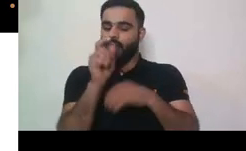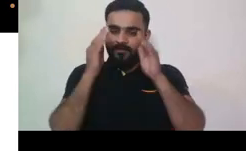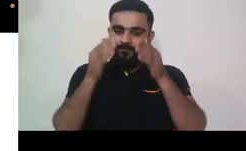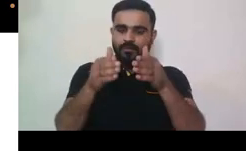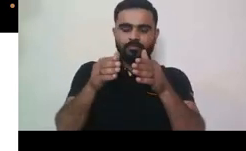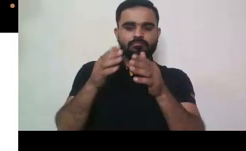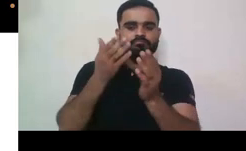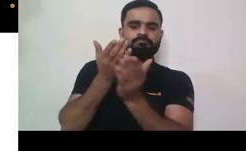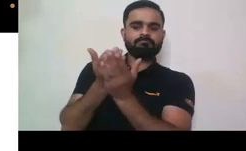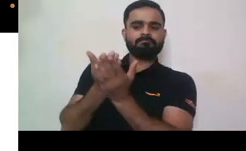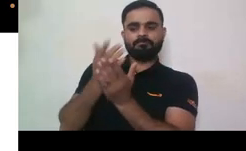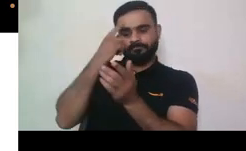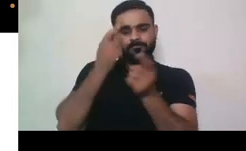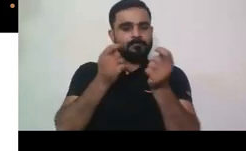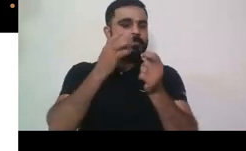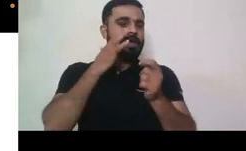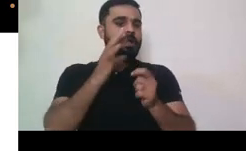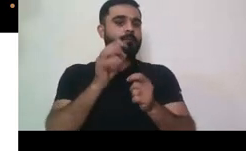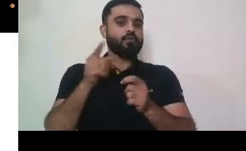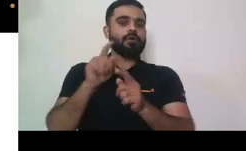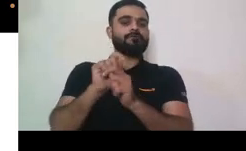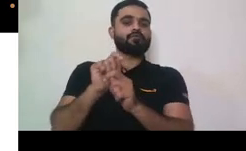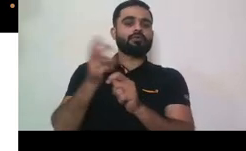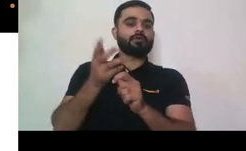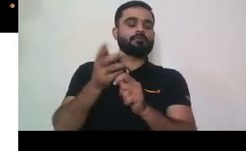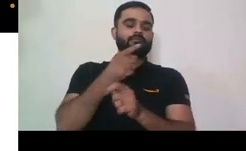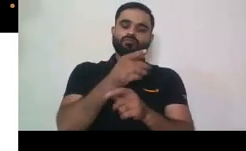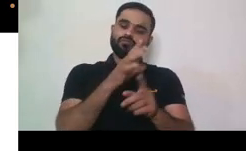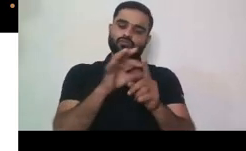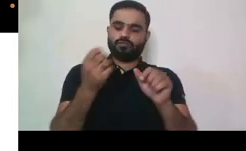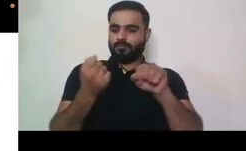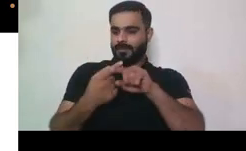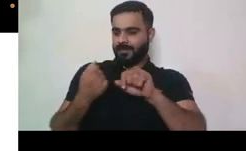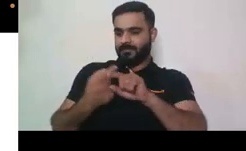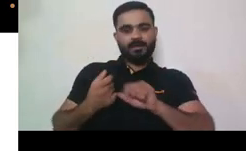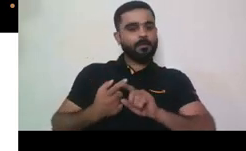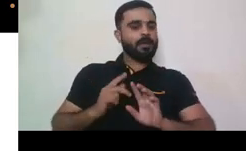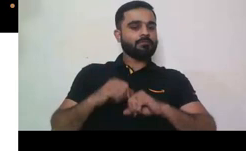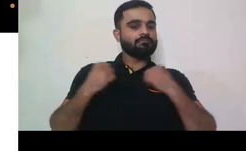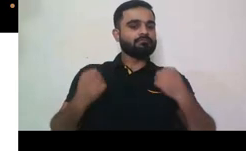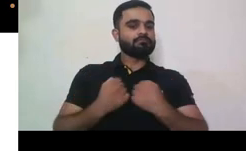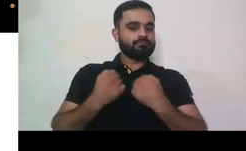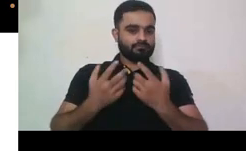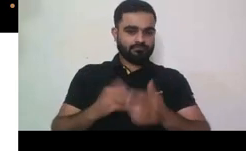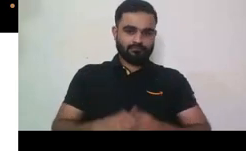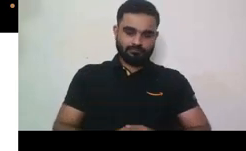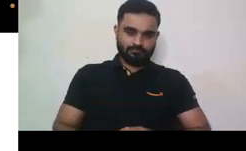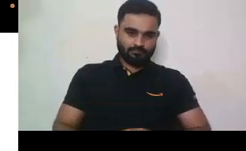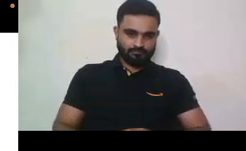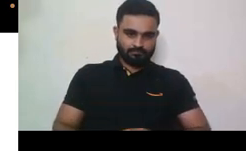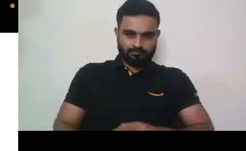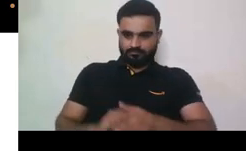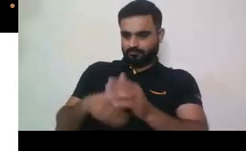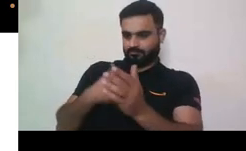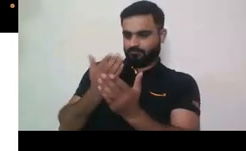what the participant roles will play. Now here you have to do a matching activity where the